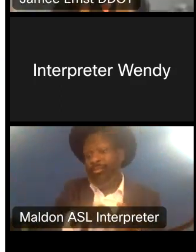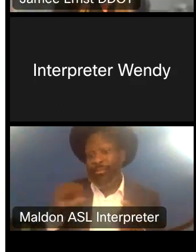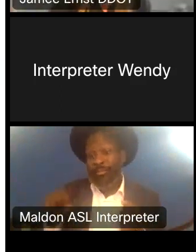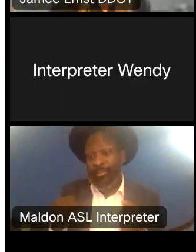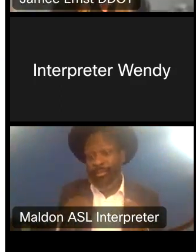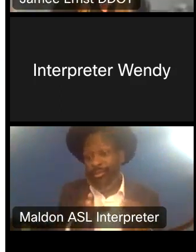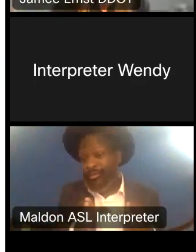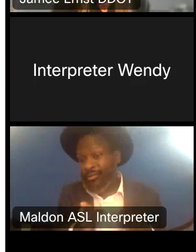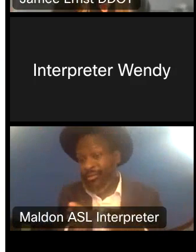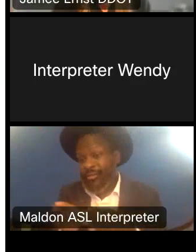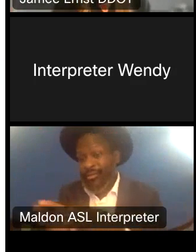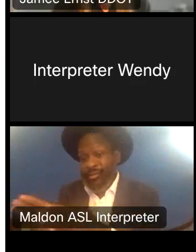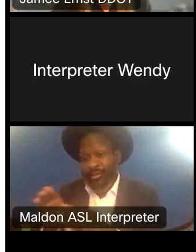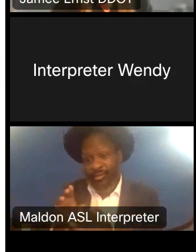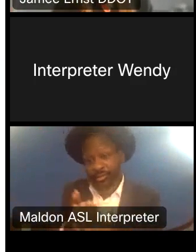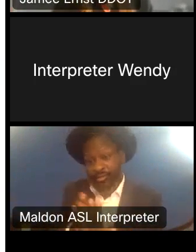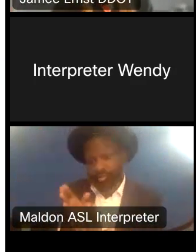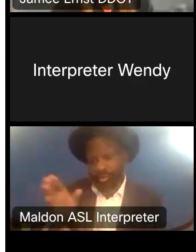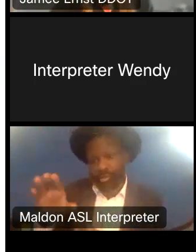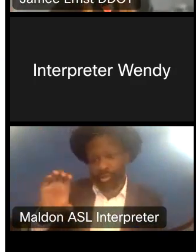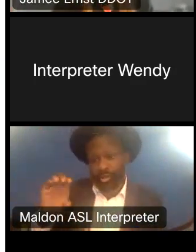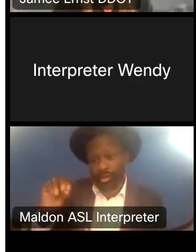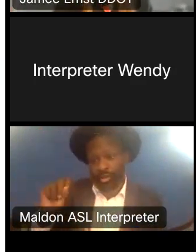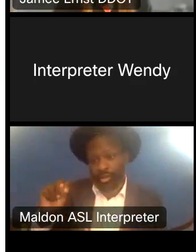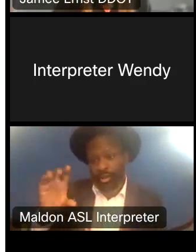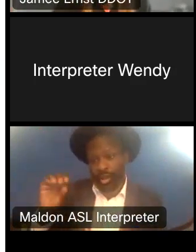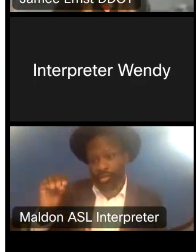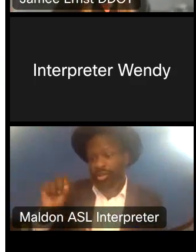Again, our project limits for this study are Florida to